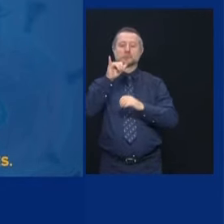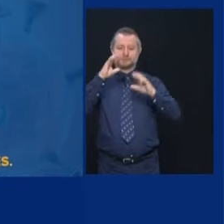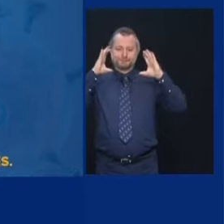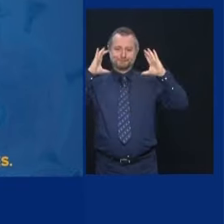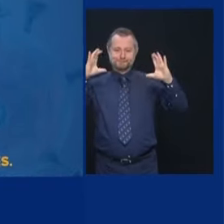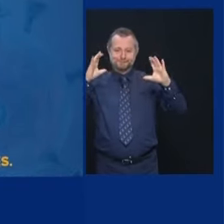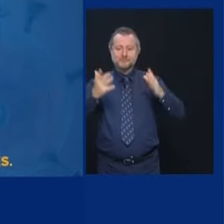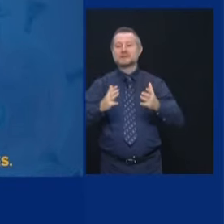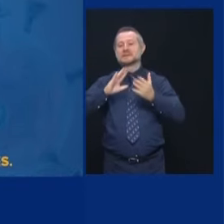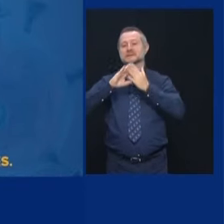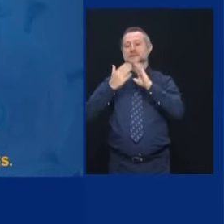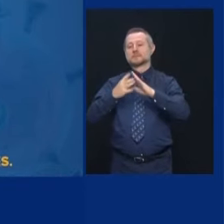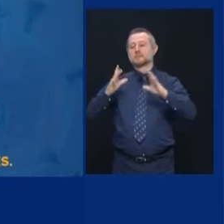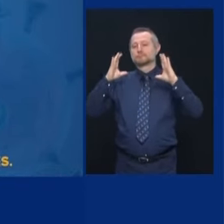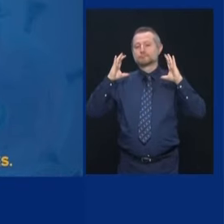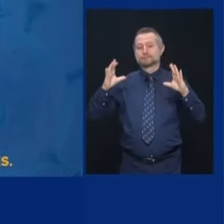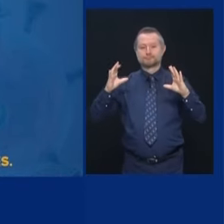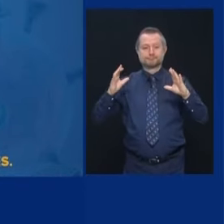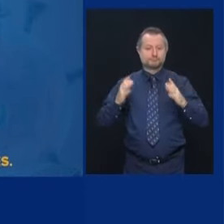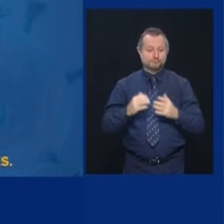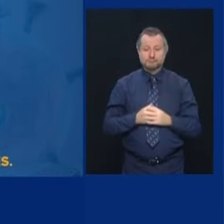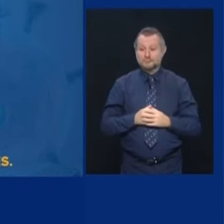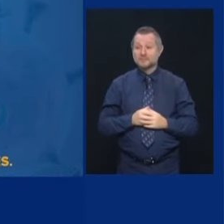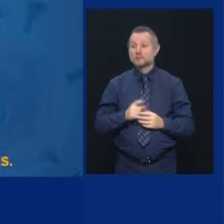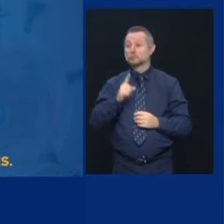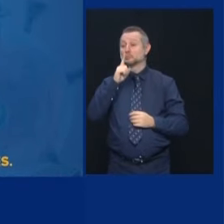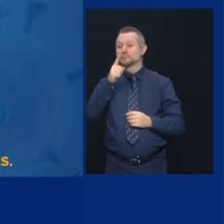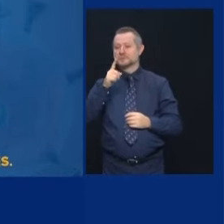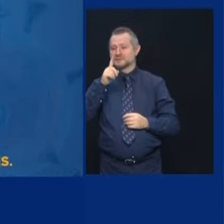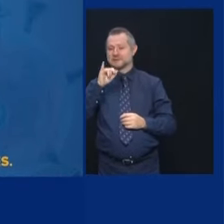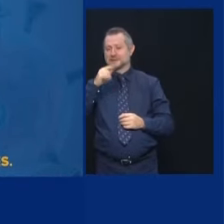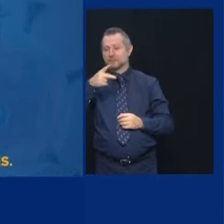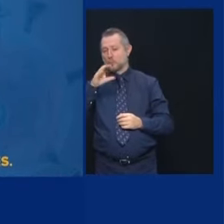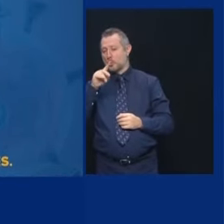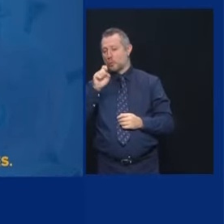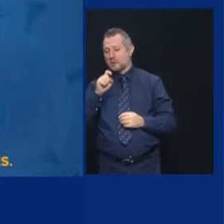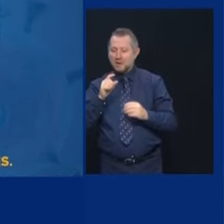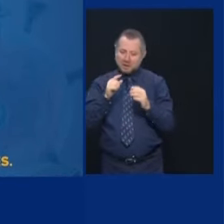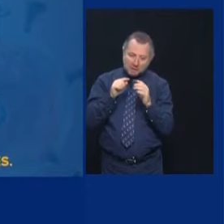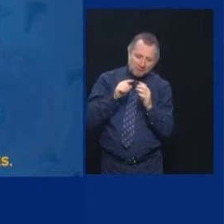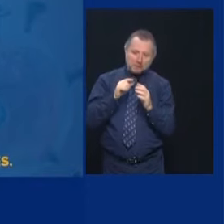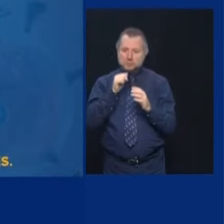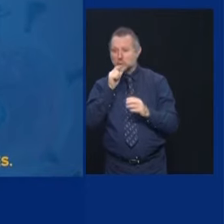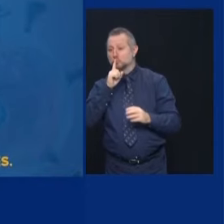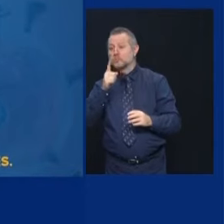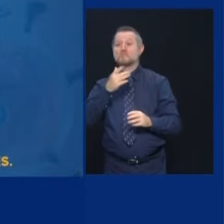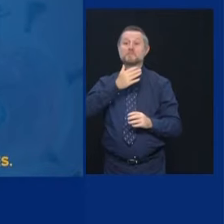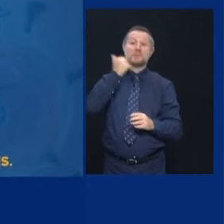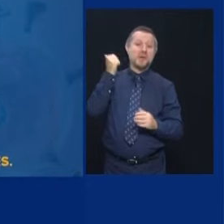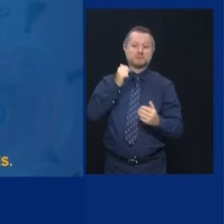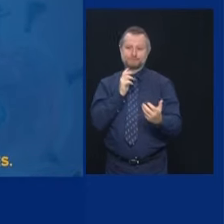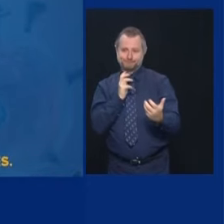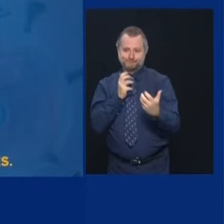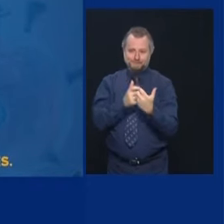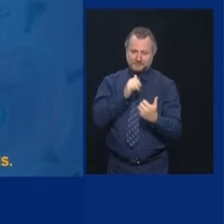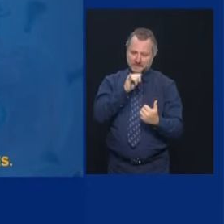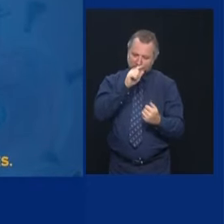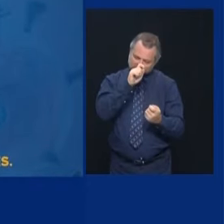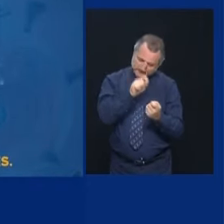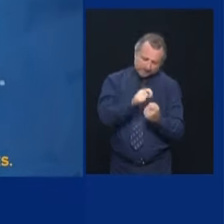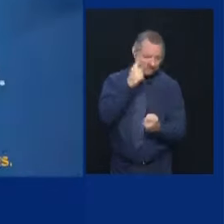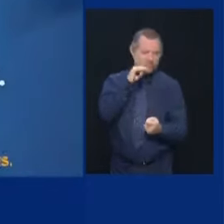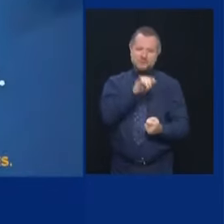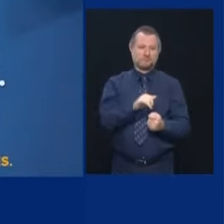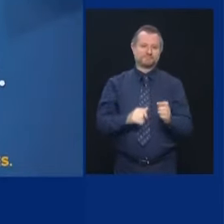town. So the zip codes are not the best template